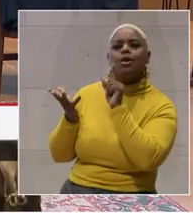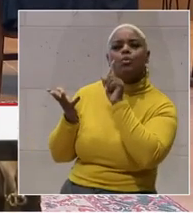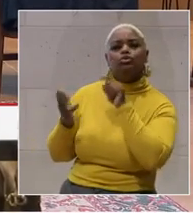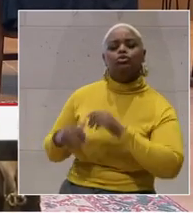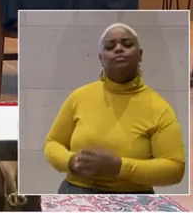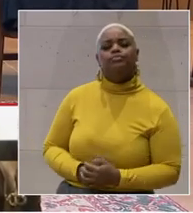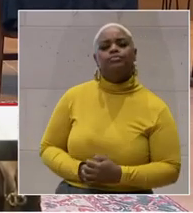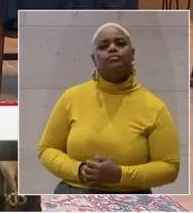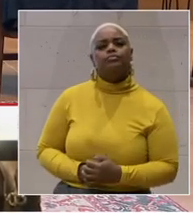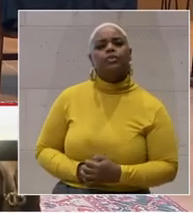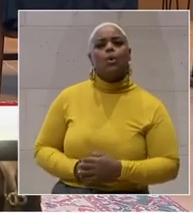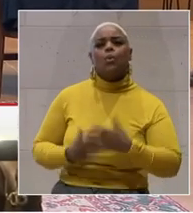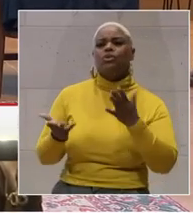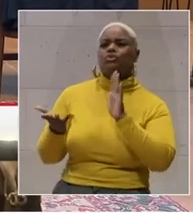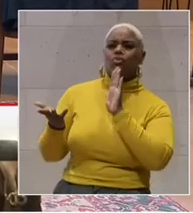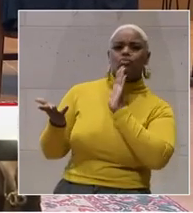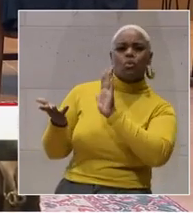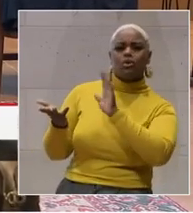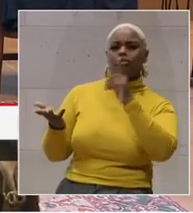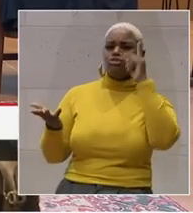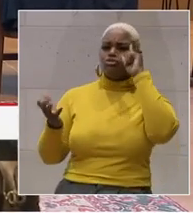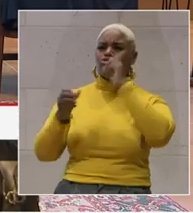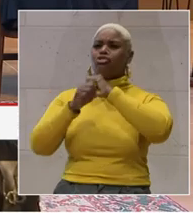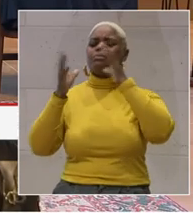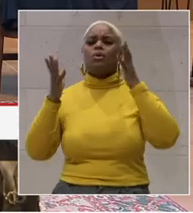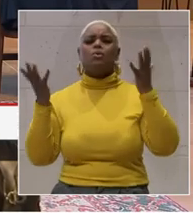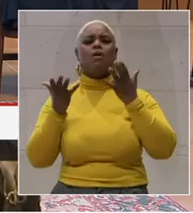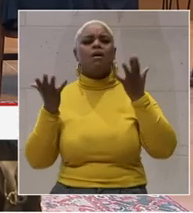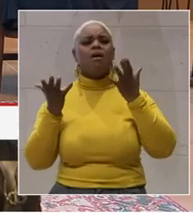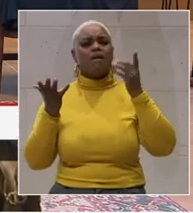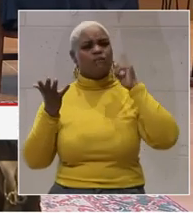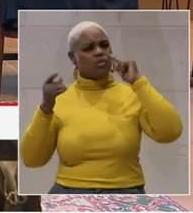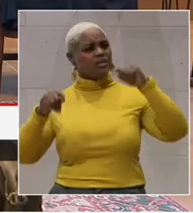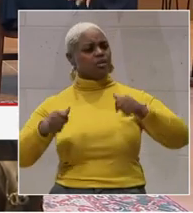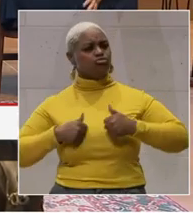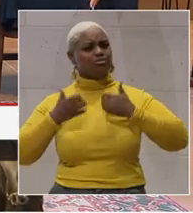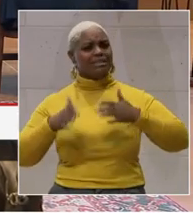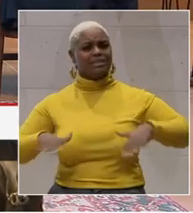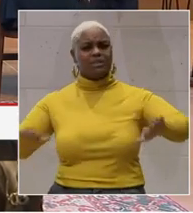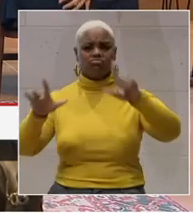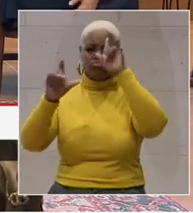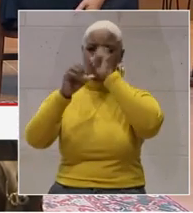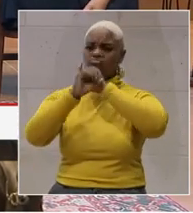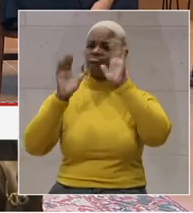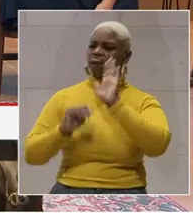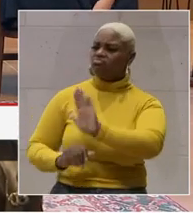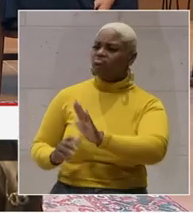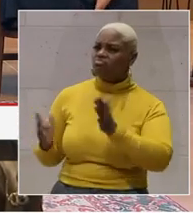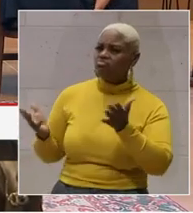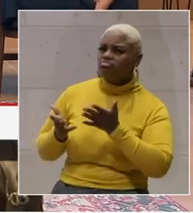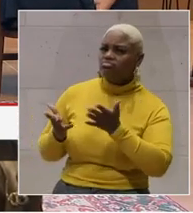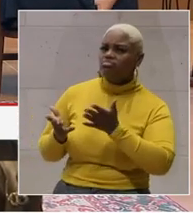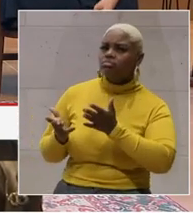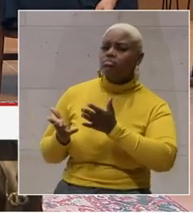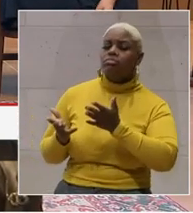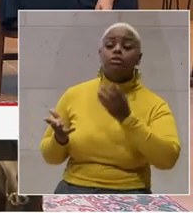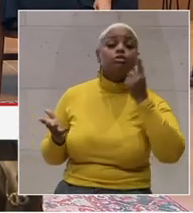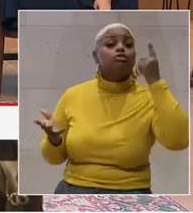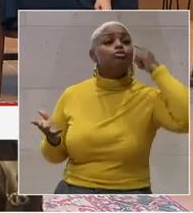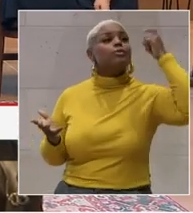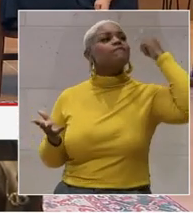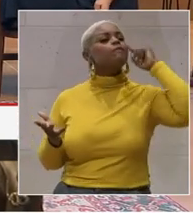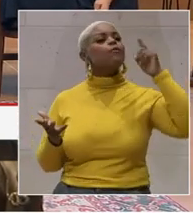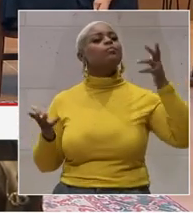dream around housing for your residents? What's your dream around housing for